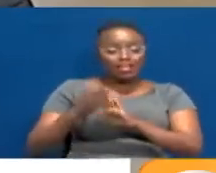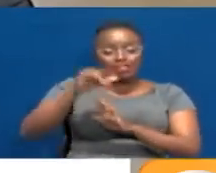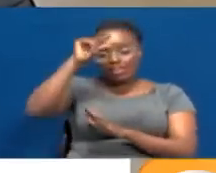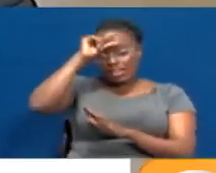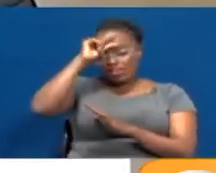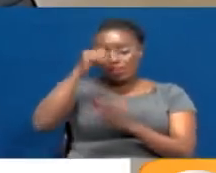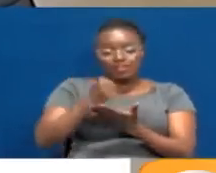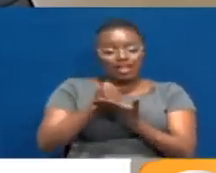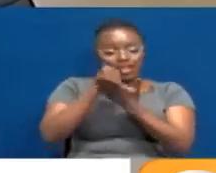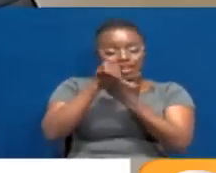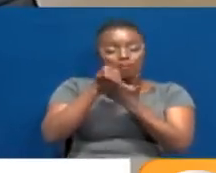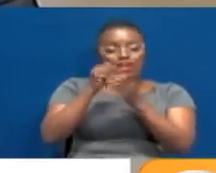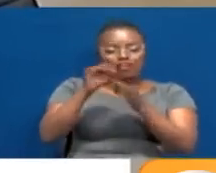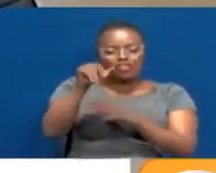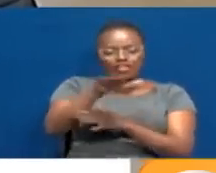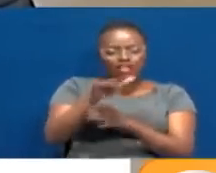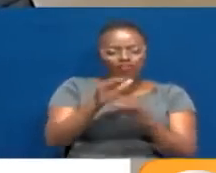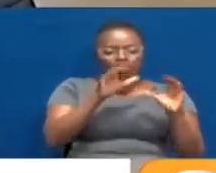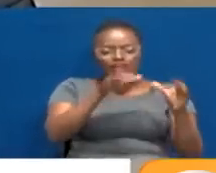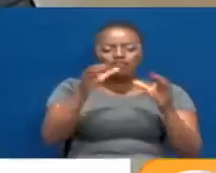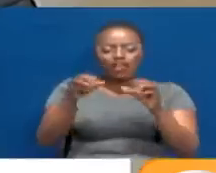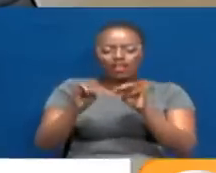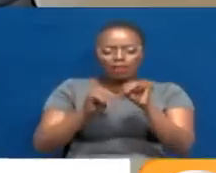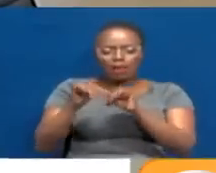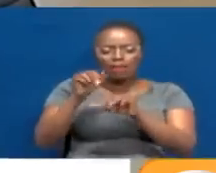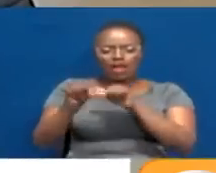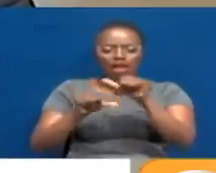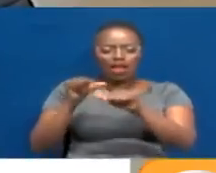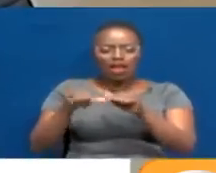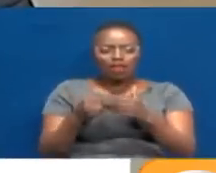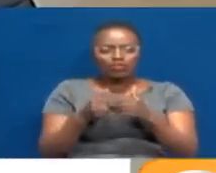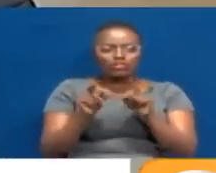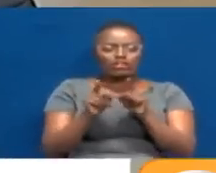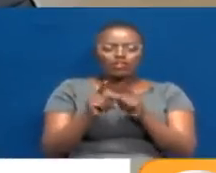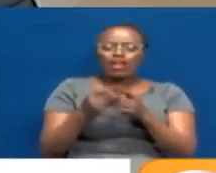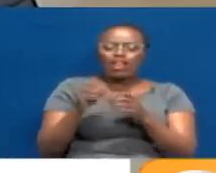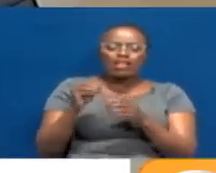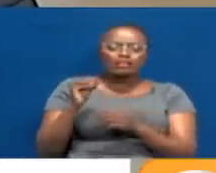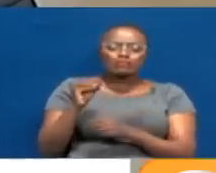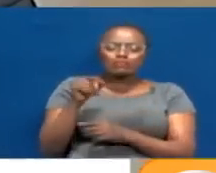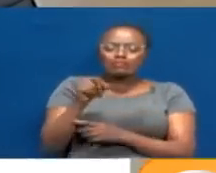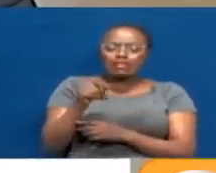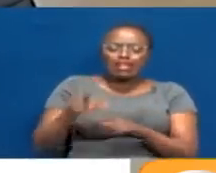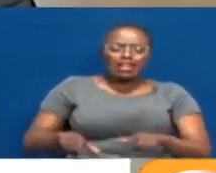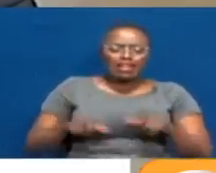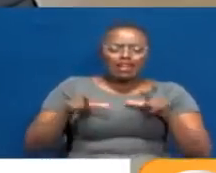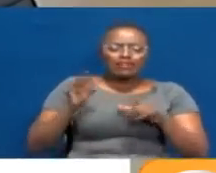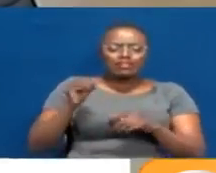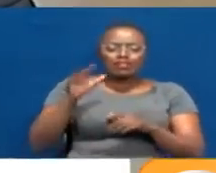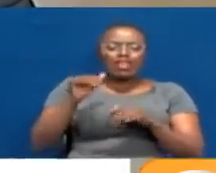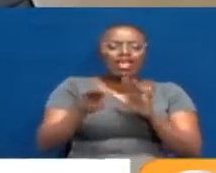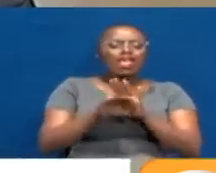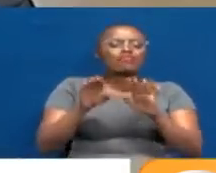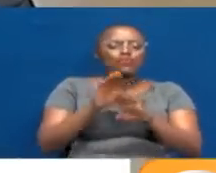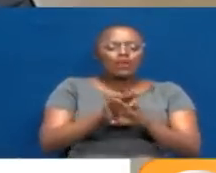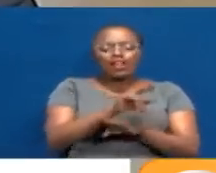intervention? If hotspots classification and mapping was about the biting cost of living, then the whole country would be marked